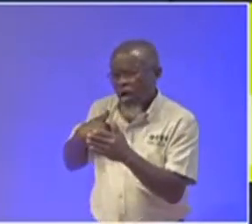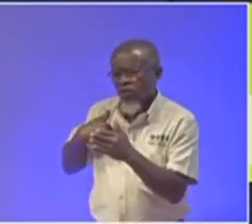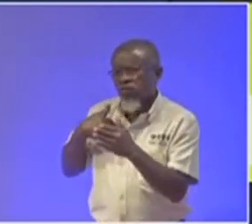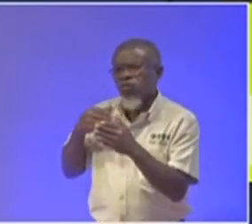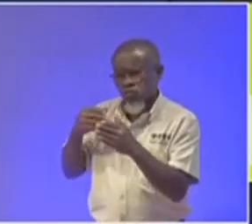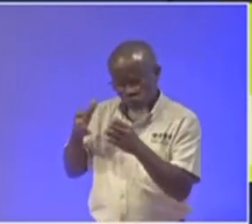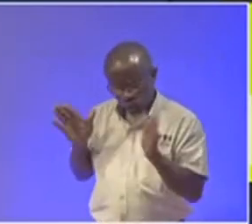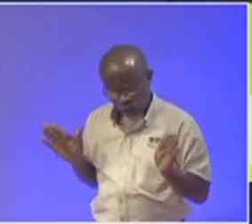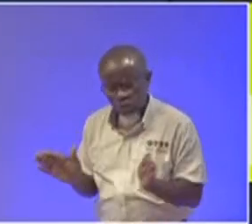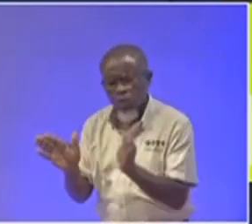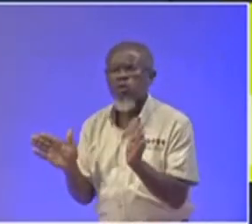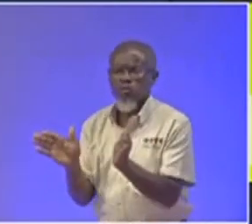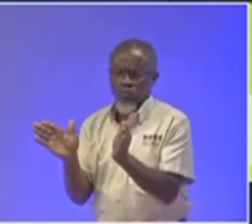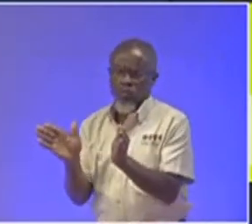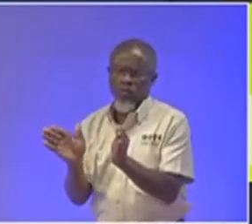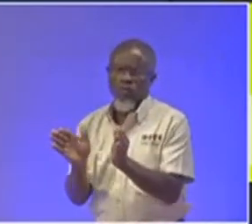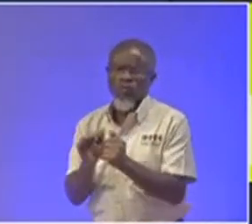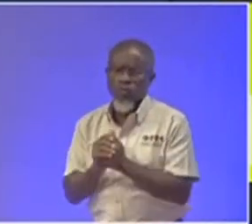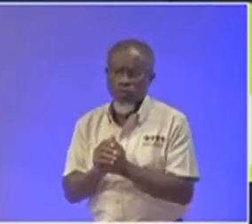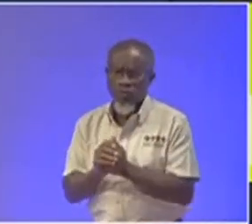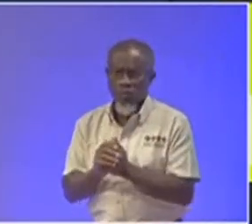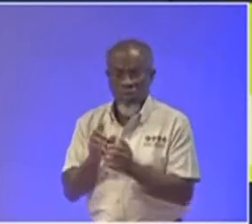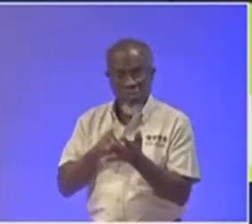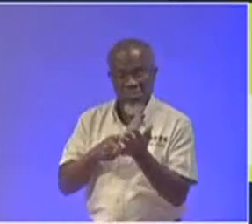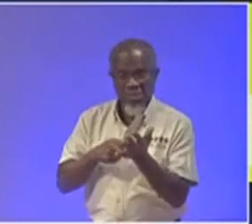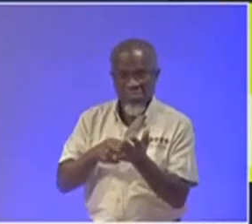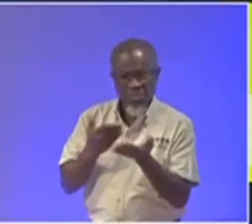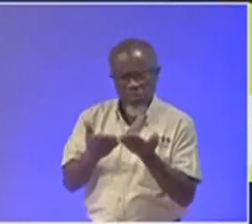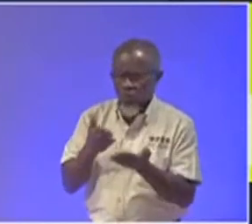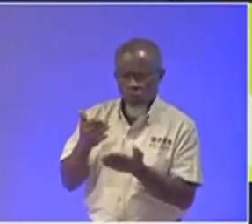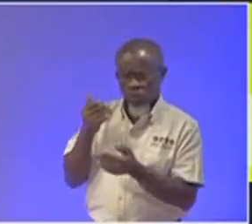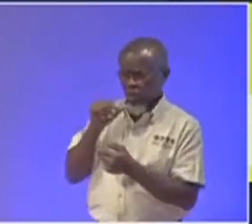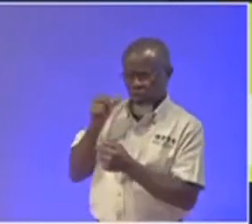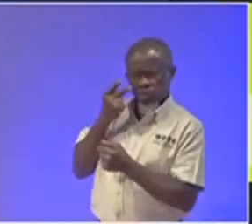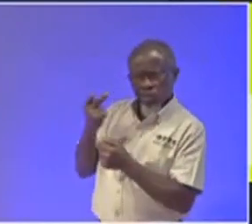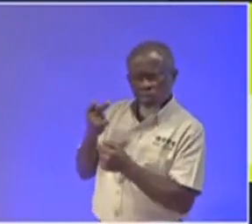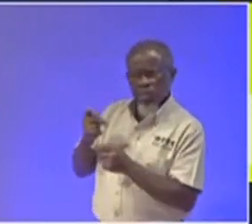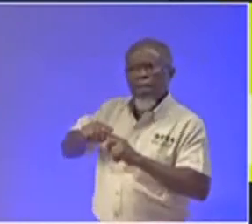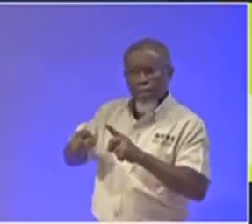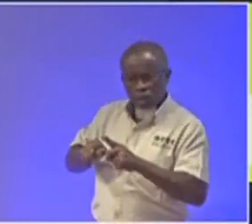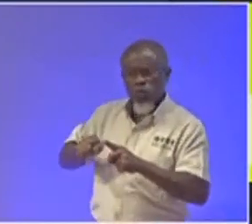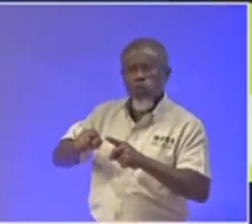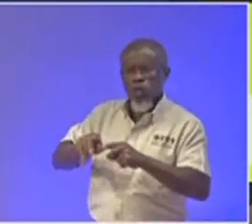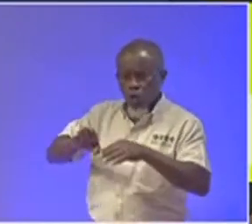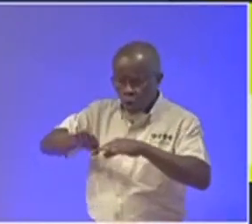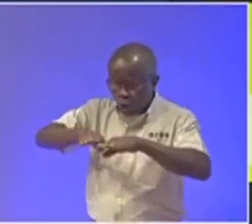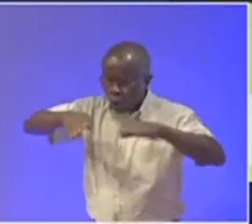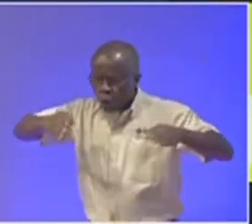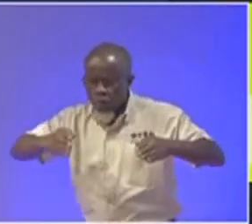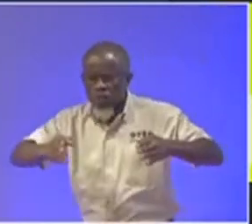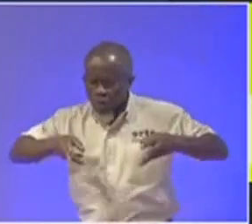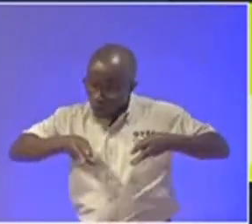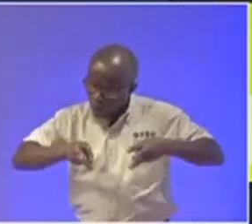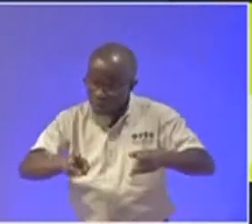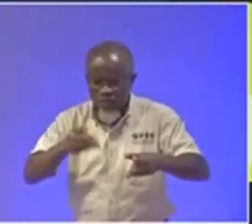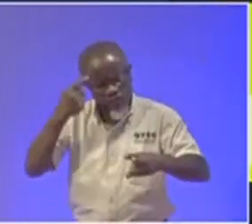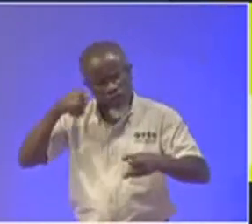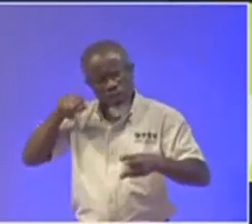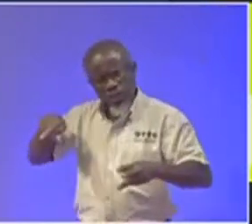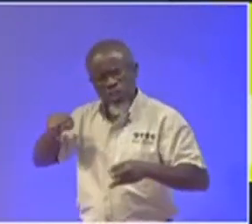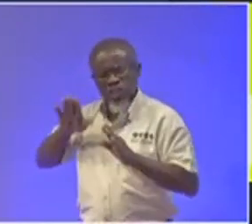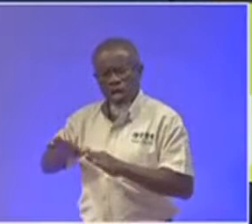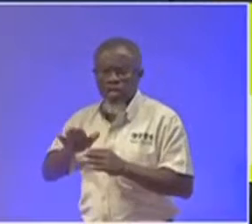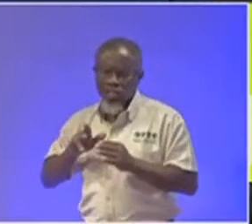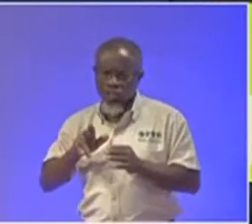encouraged, even in students who we may not see anything, but we create the opportunity over time, I think that